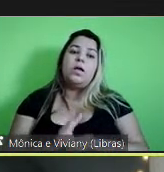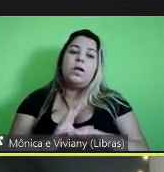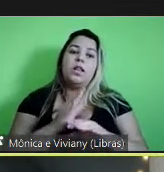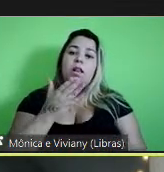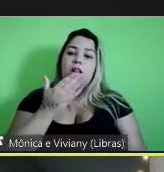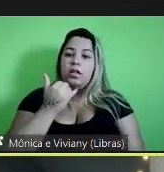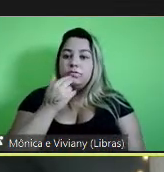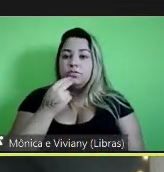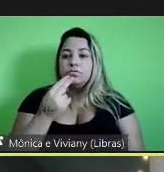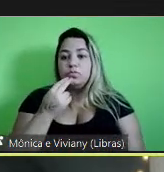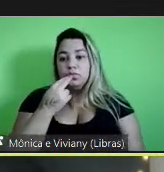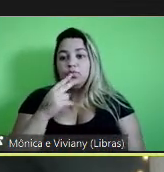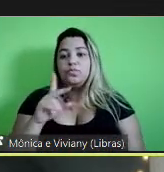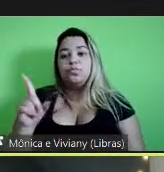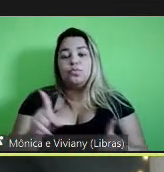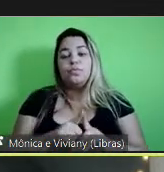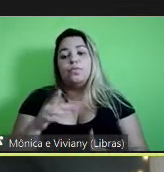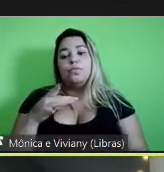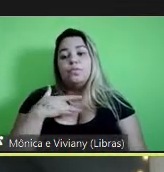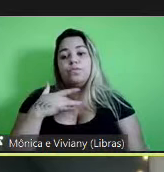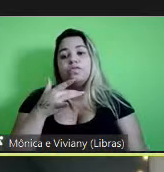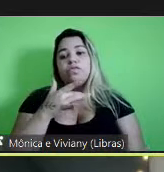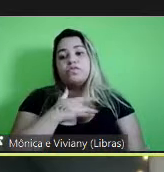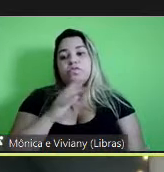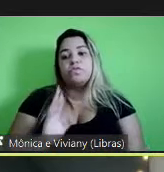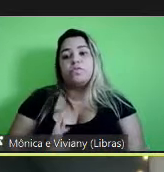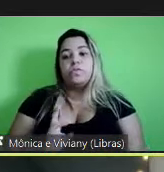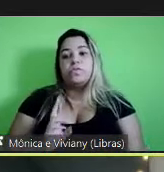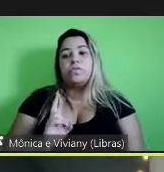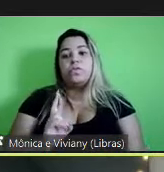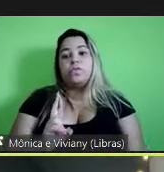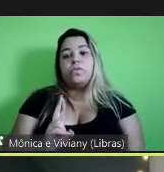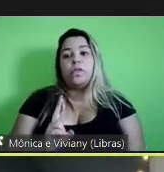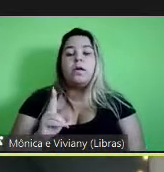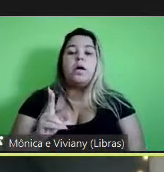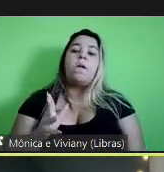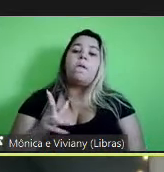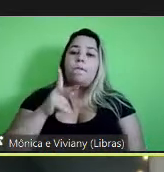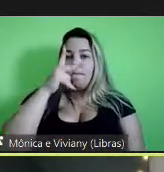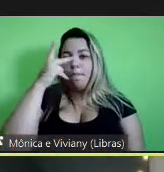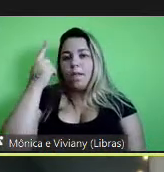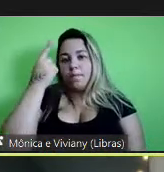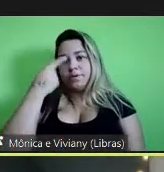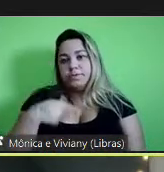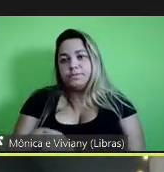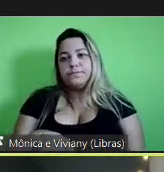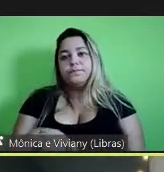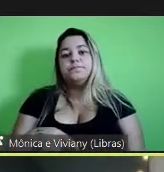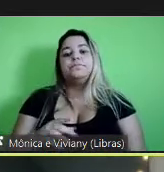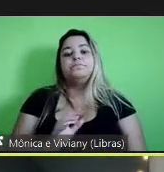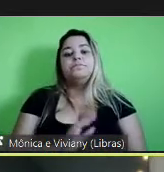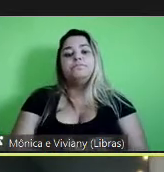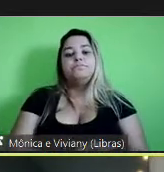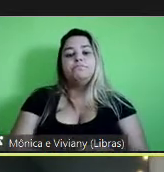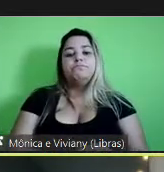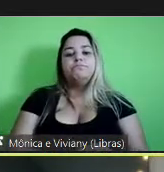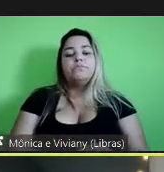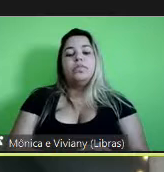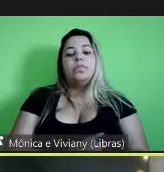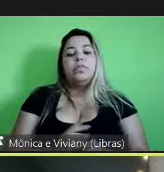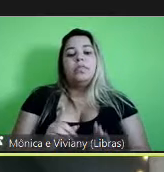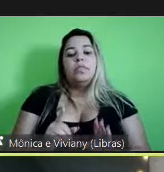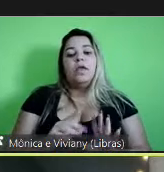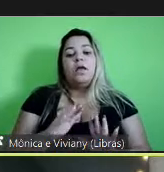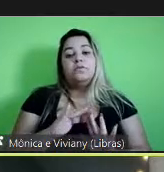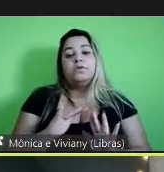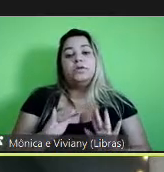Municipal Council of Food and Nutritional Safety. So health is also there in me, represented there. So